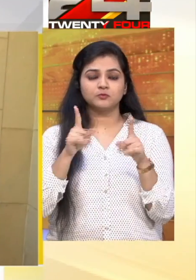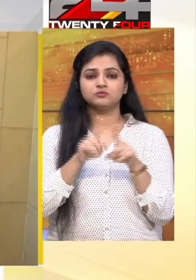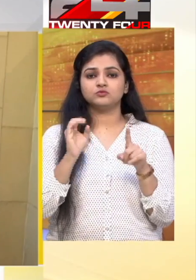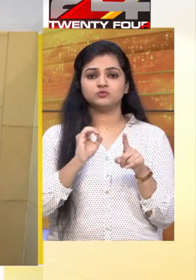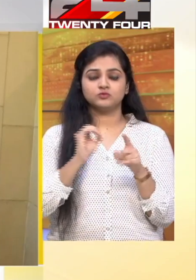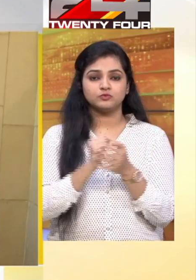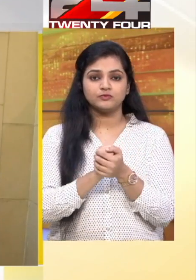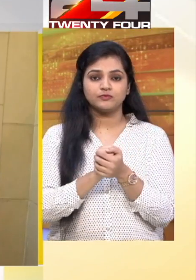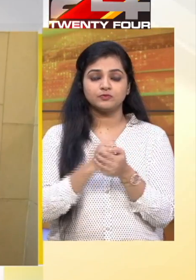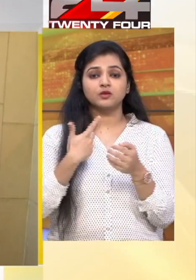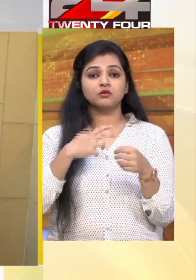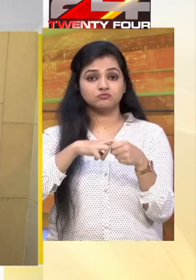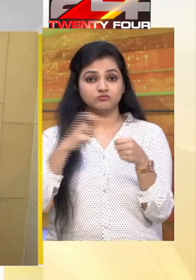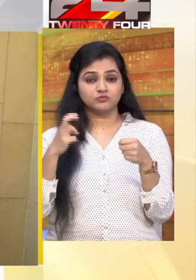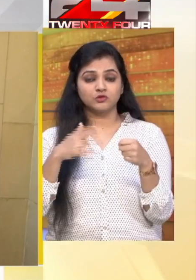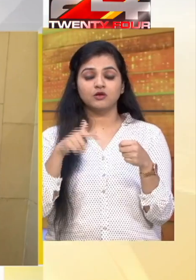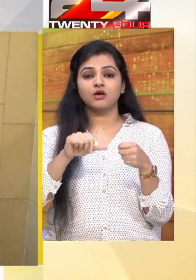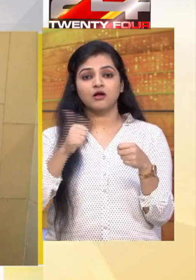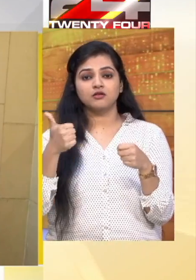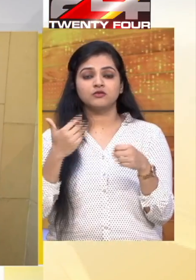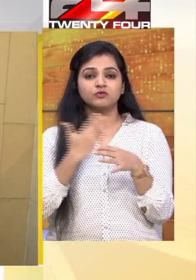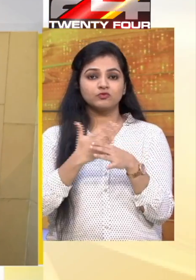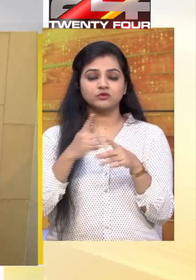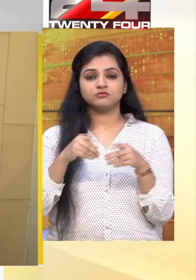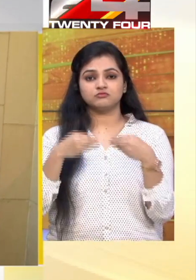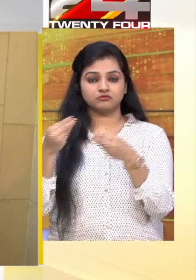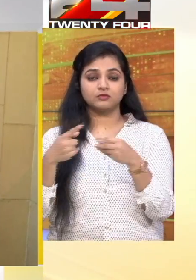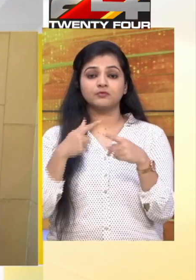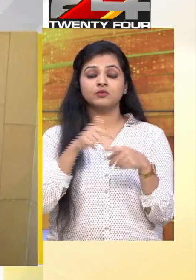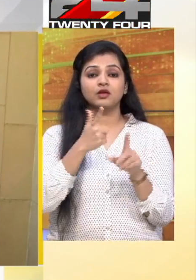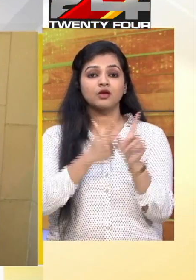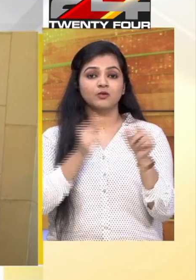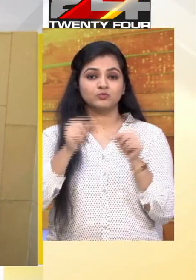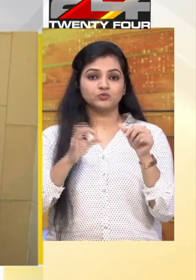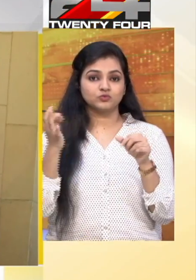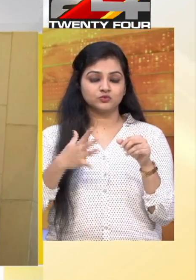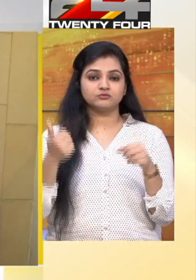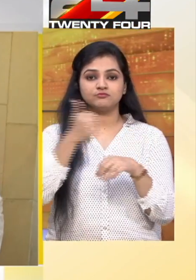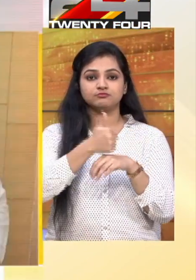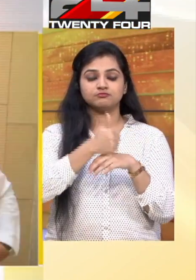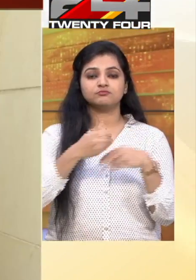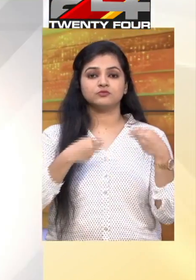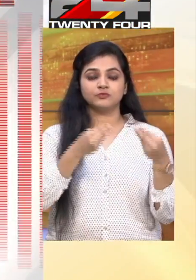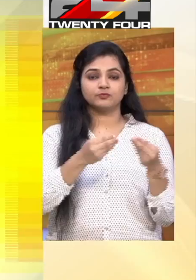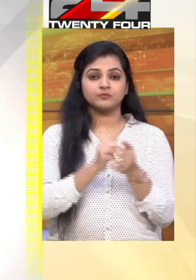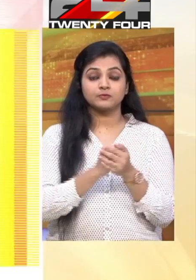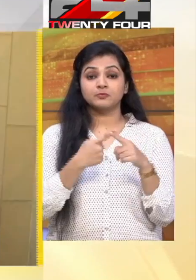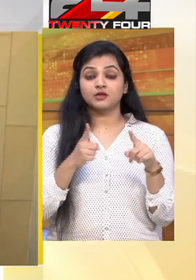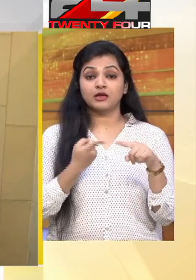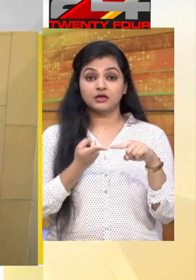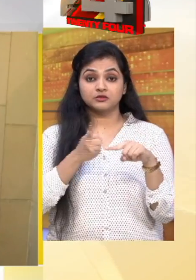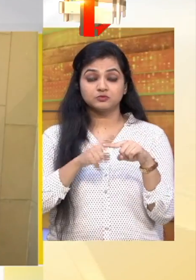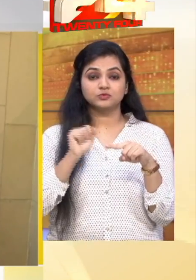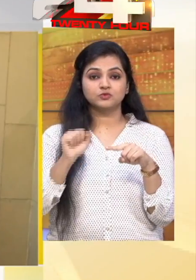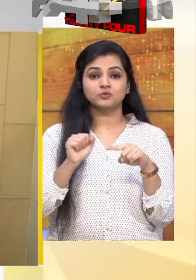They'll be stepping out of the committees in order to pave the way for the younger generation to come, which is also absolutely necessary. But the experience and the